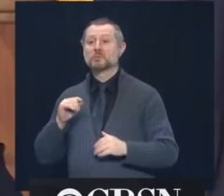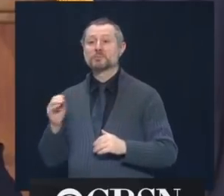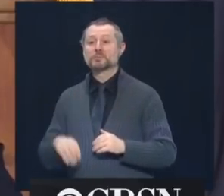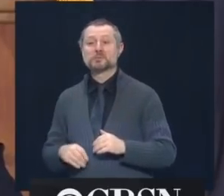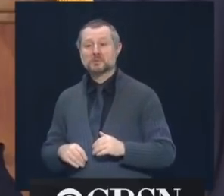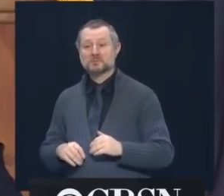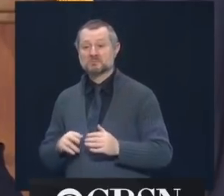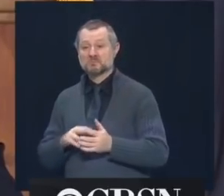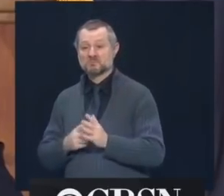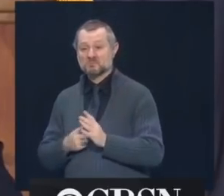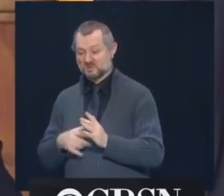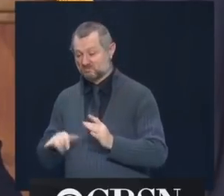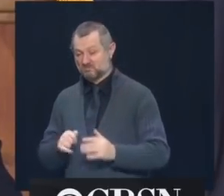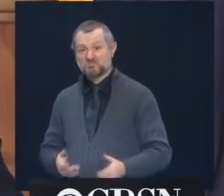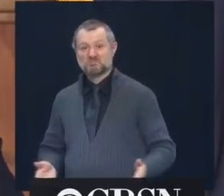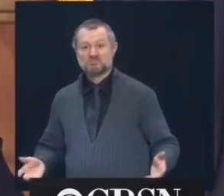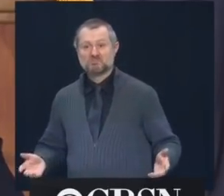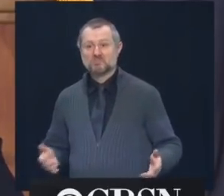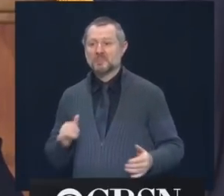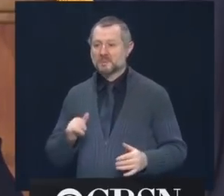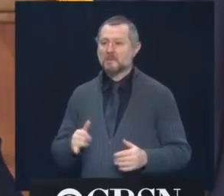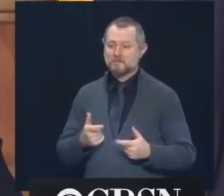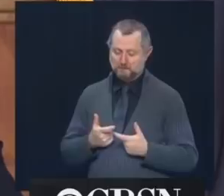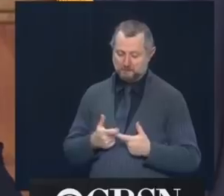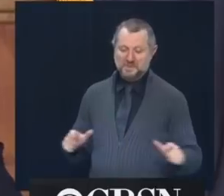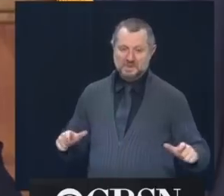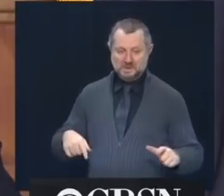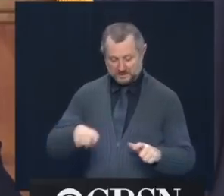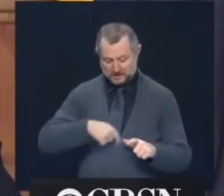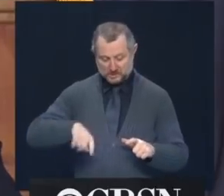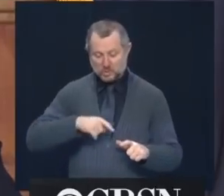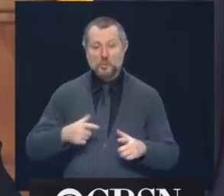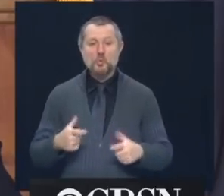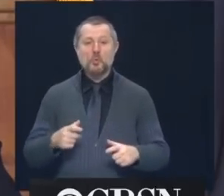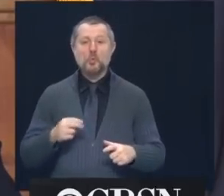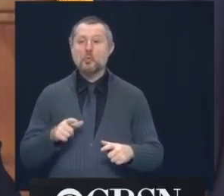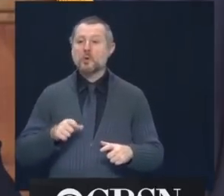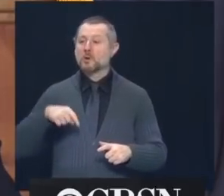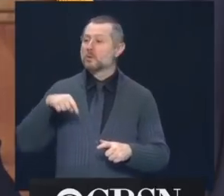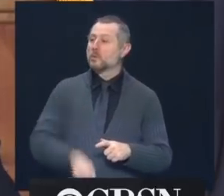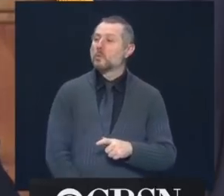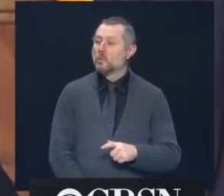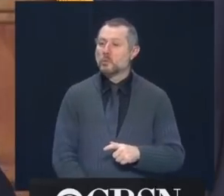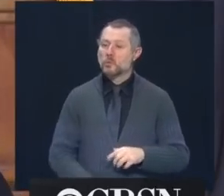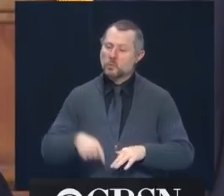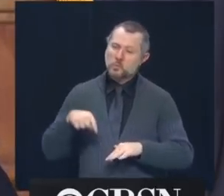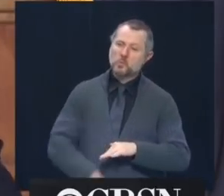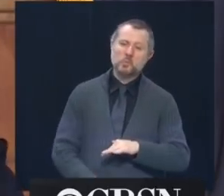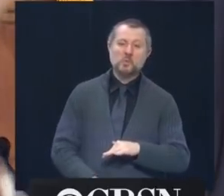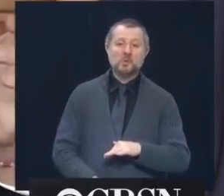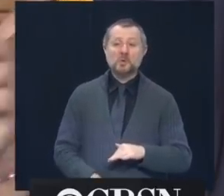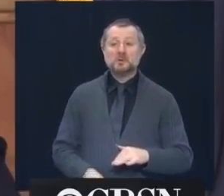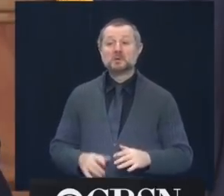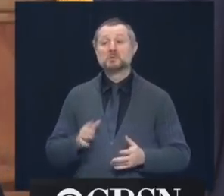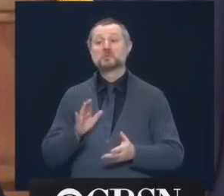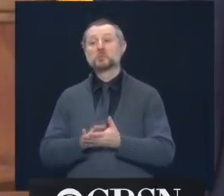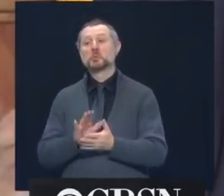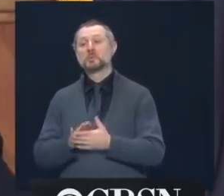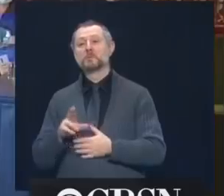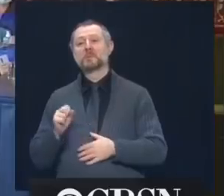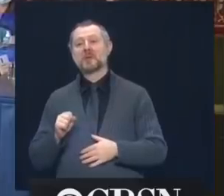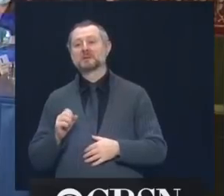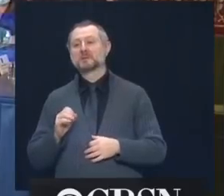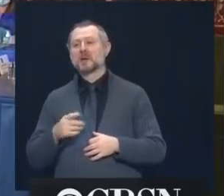how big it is. On the school buses, I don't have an update. Let me ask Rob